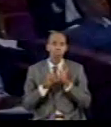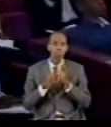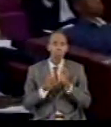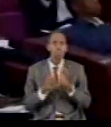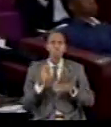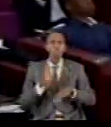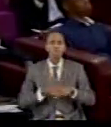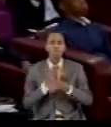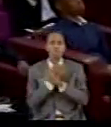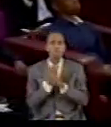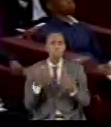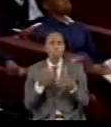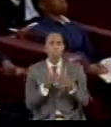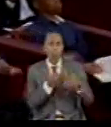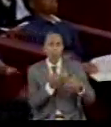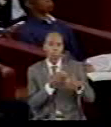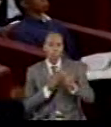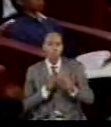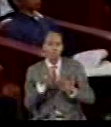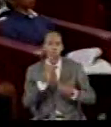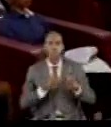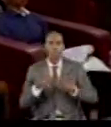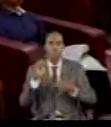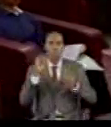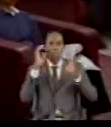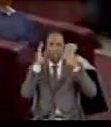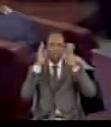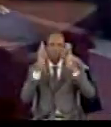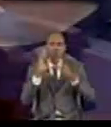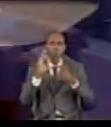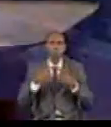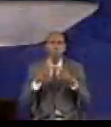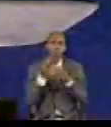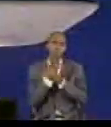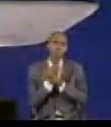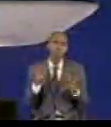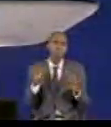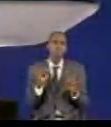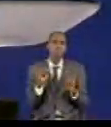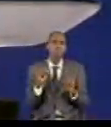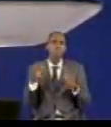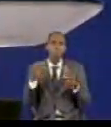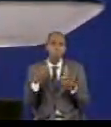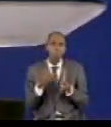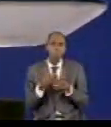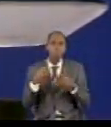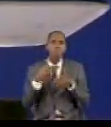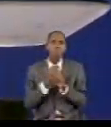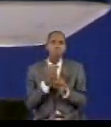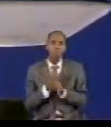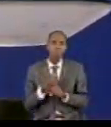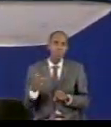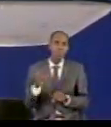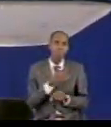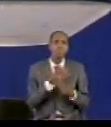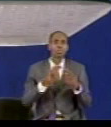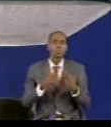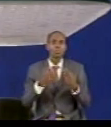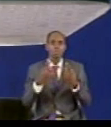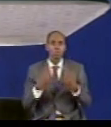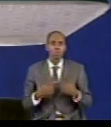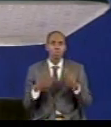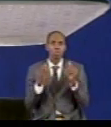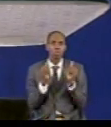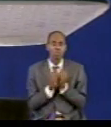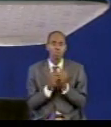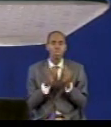It draws people's attention to salvation. It makes them to come with